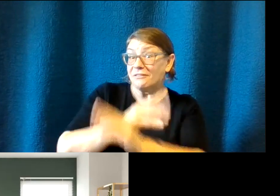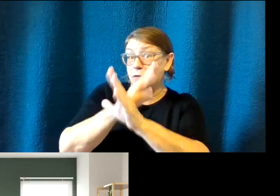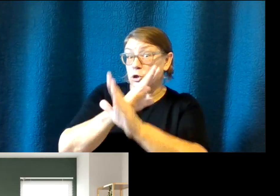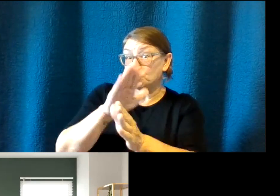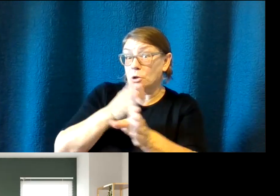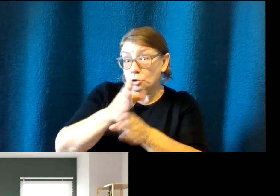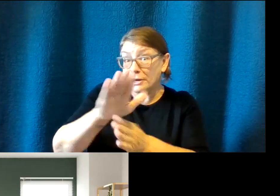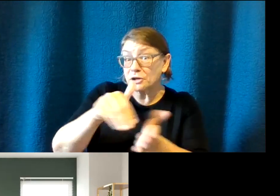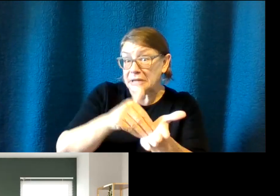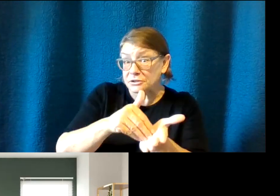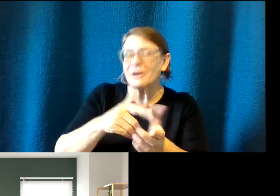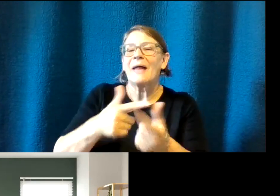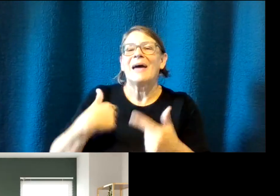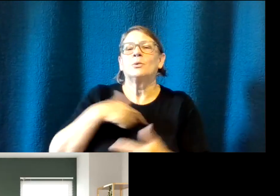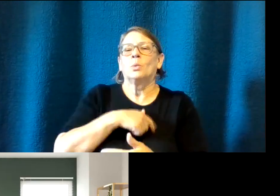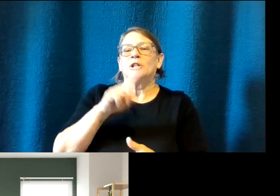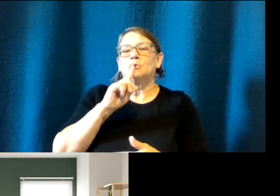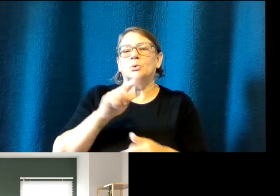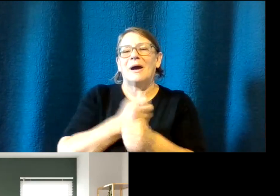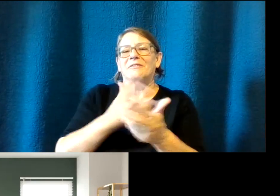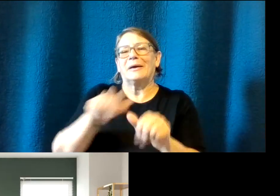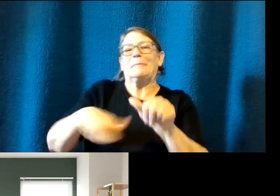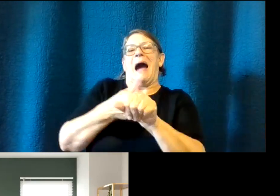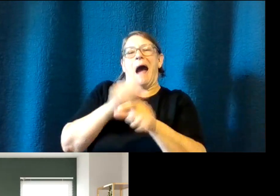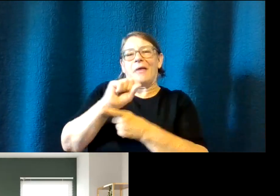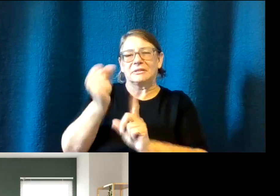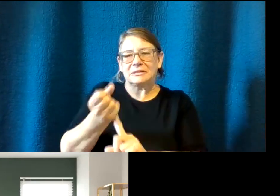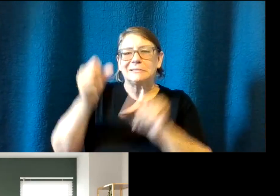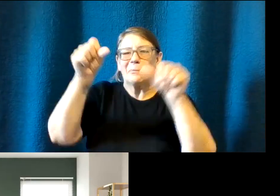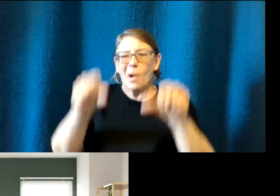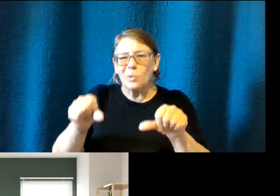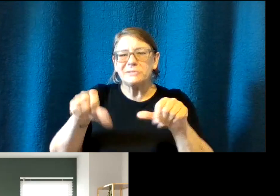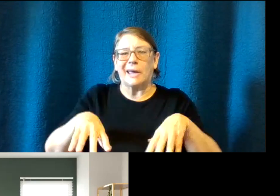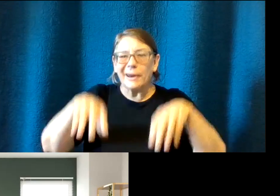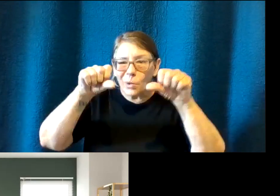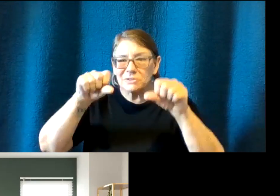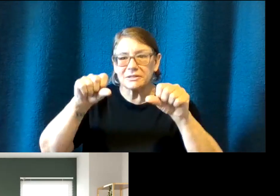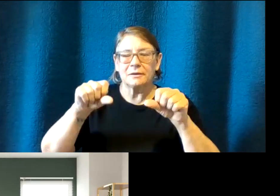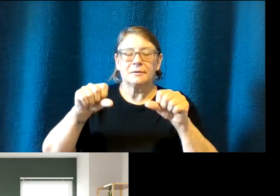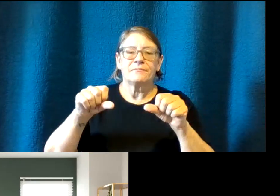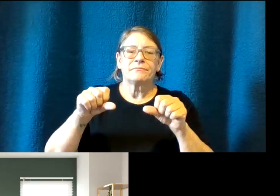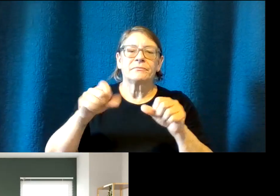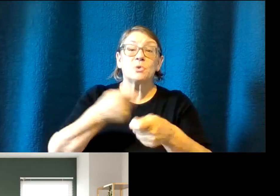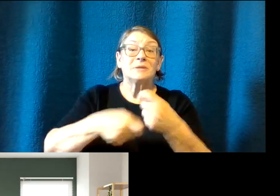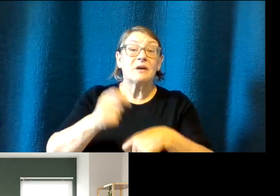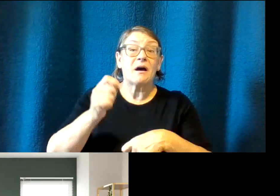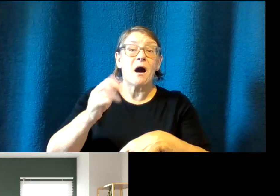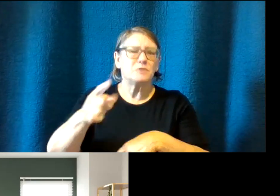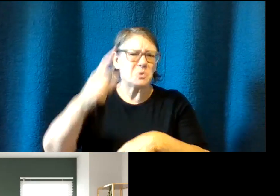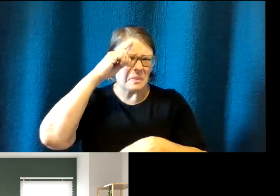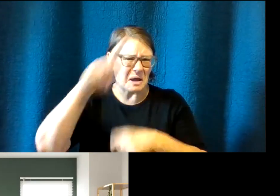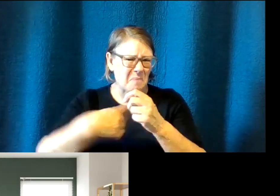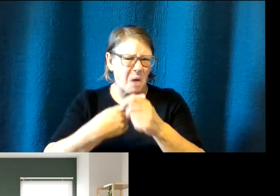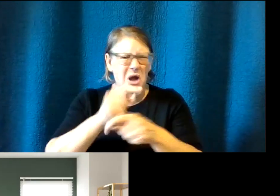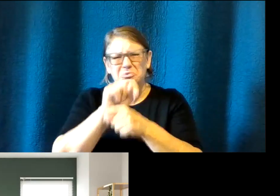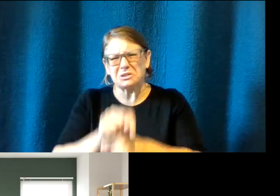center, and then we do the back end hosting. And part of how that works is, rather than you think of a traditional job